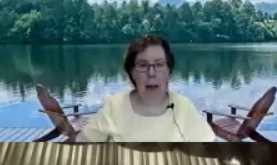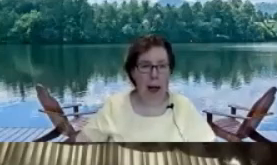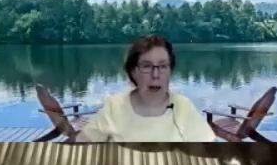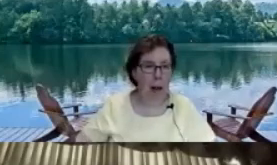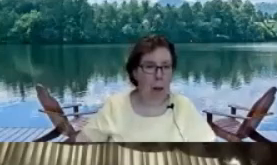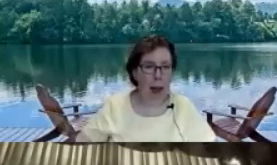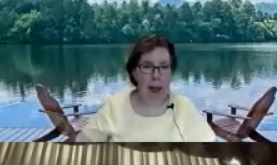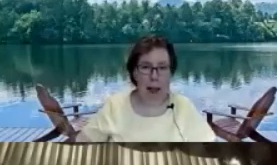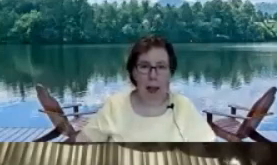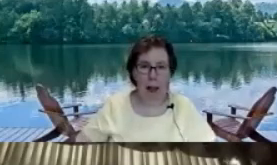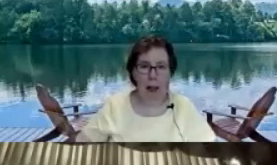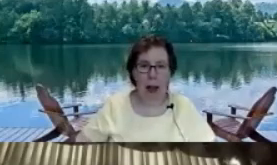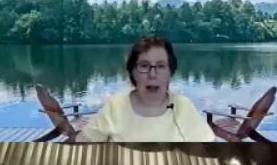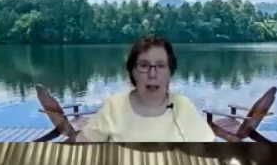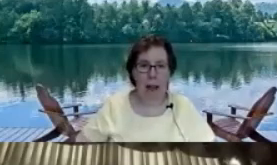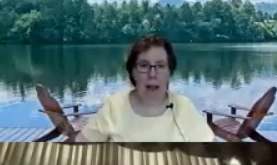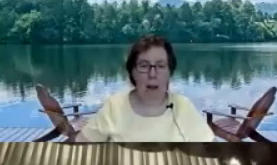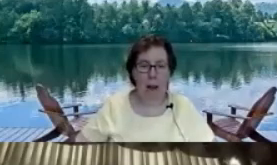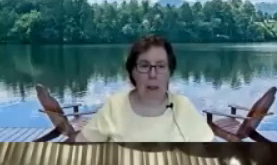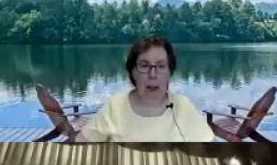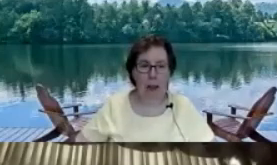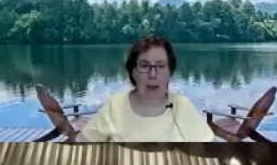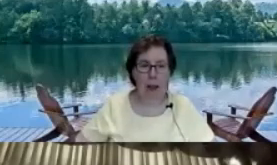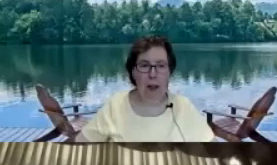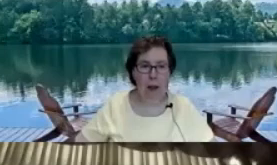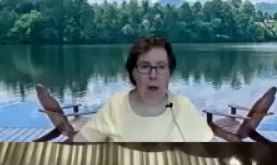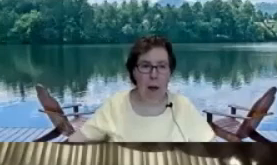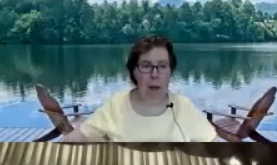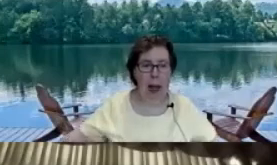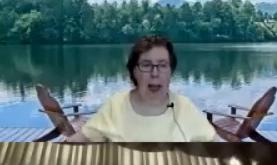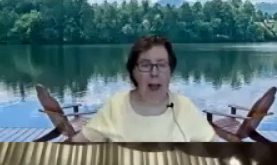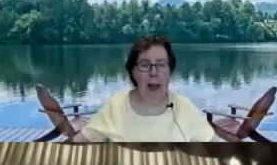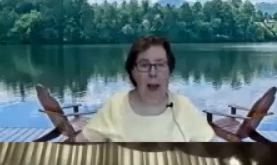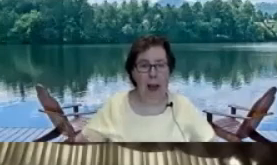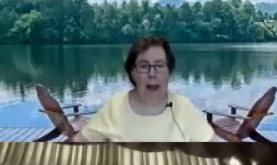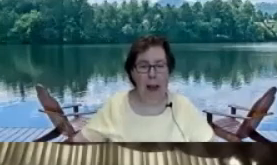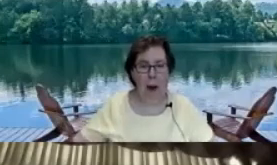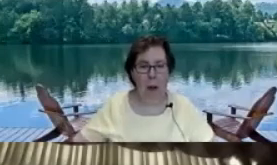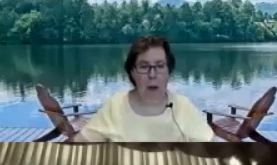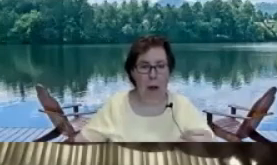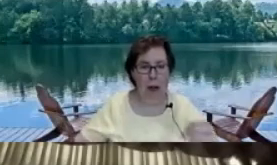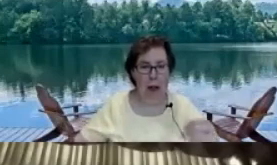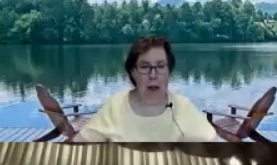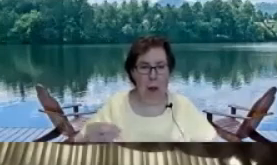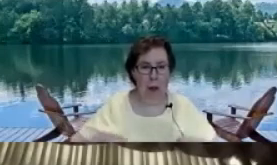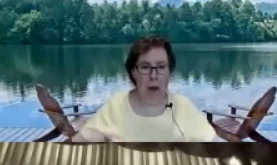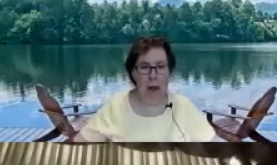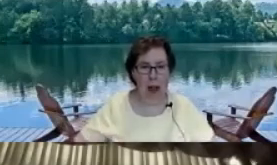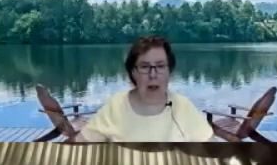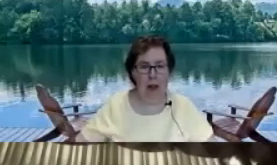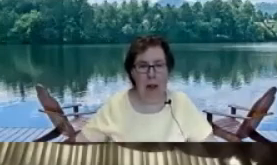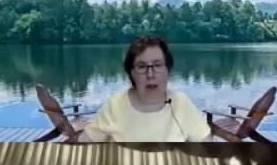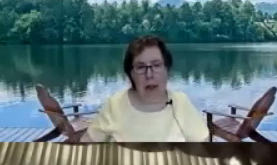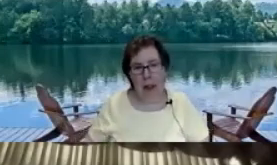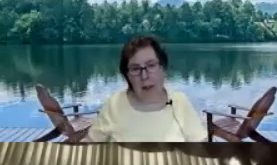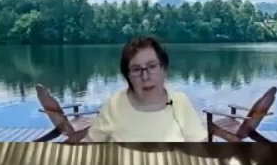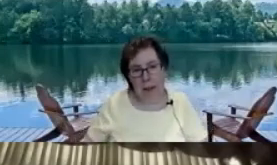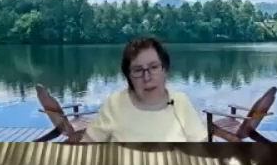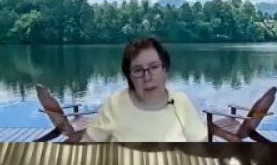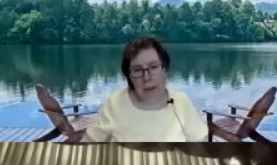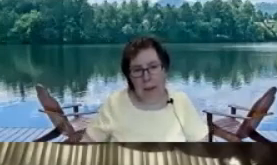straight, so to speak, if the staircases weren't there, if we were looking at the platform or stage and it was level, it was a horizontal